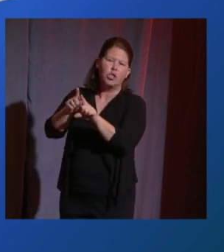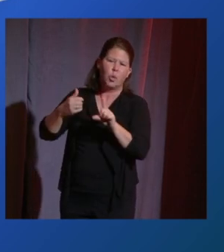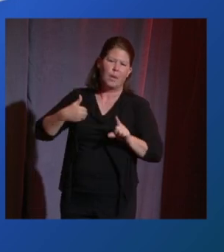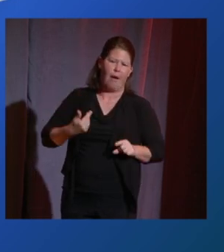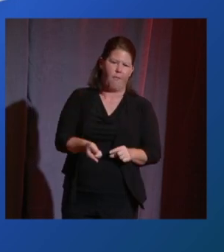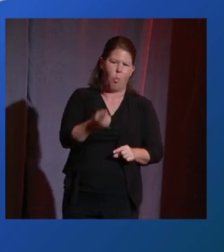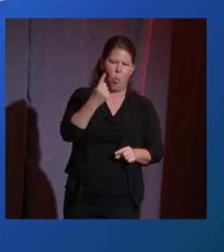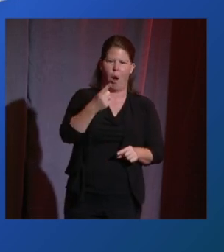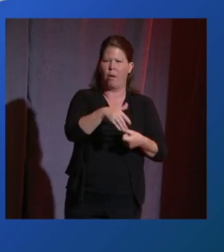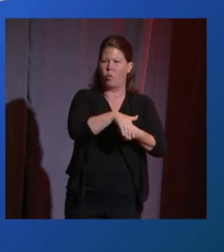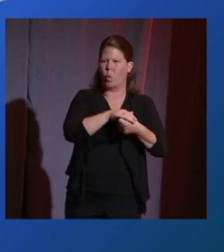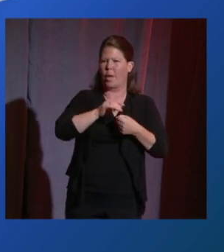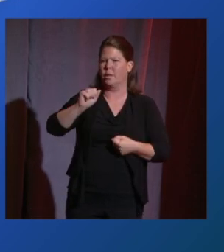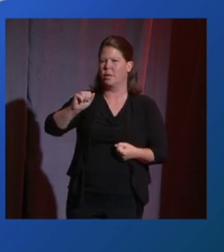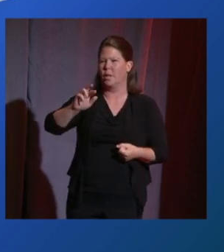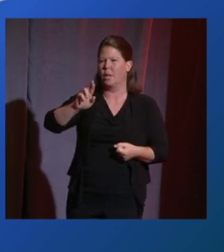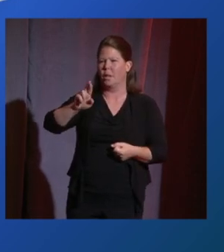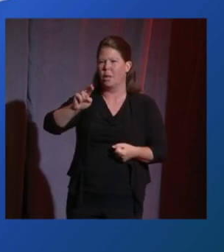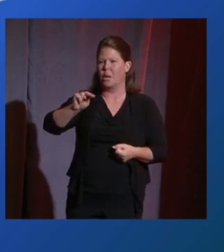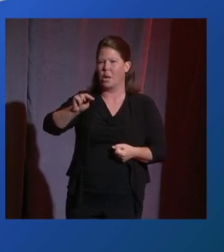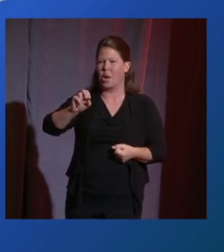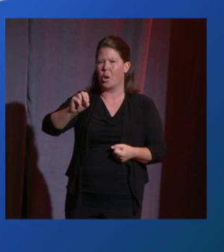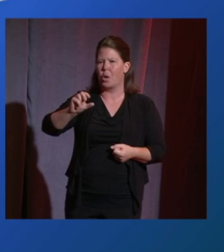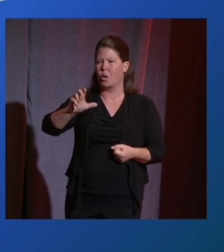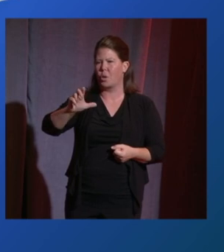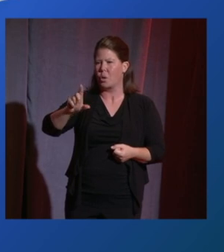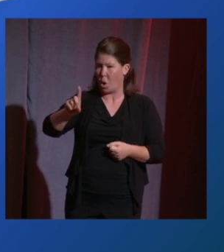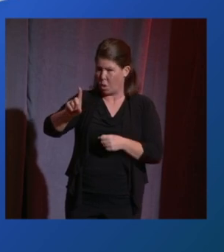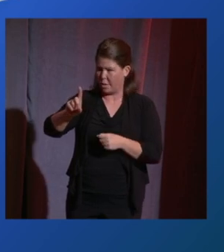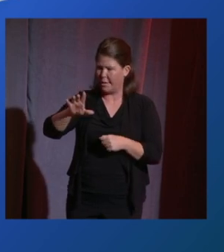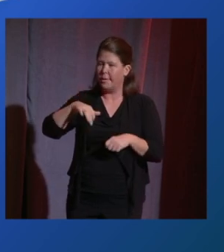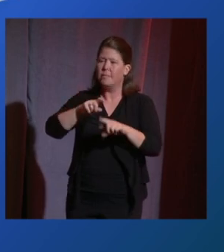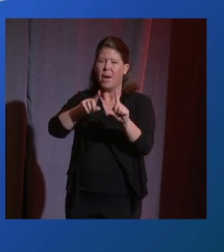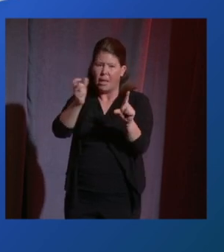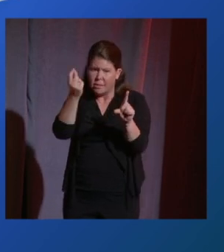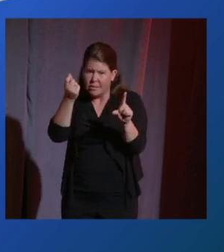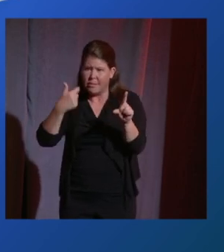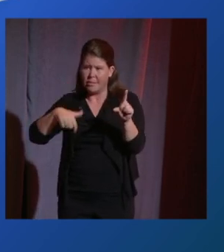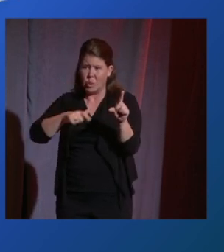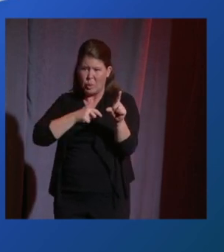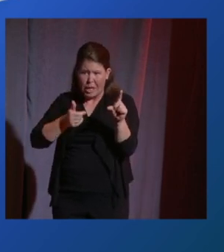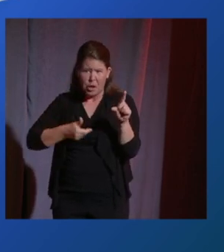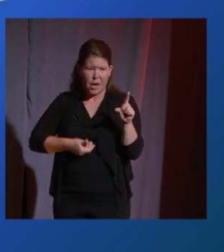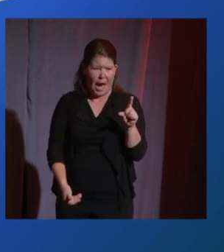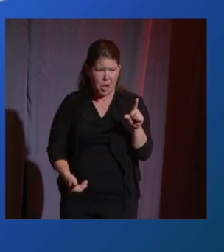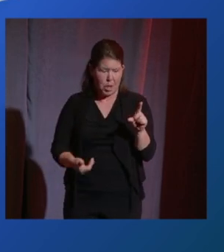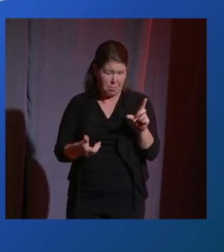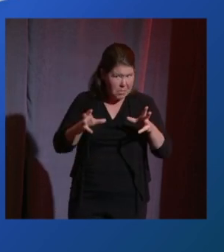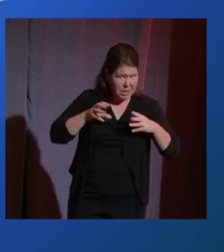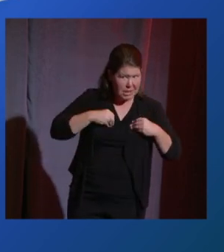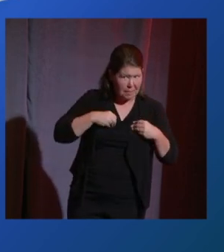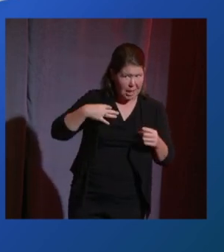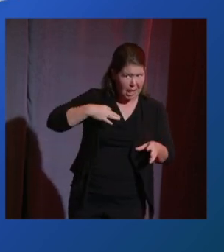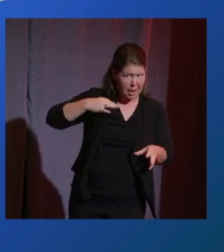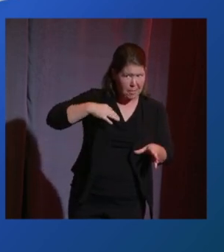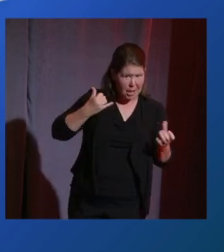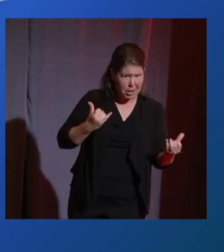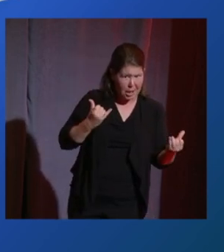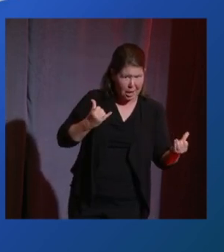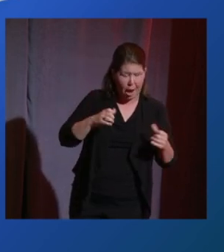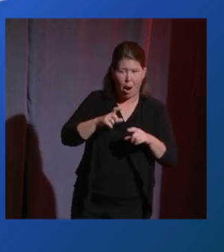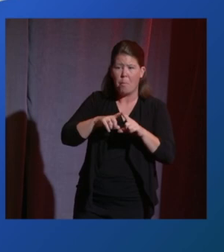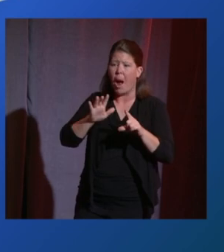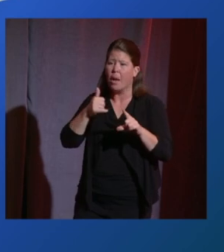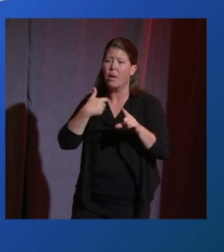those applications now but um we are hiring for those individuals that are traditionally what are we doing